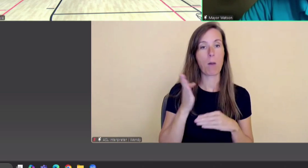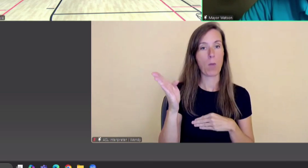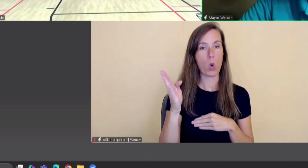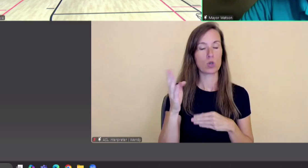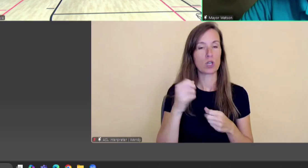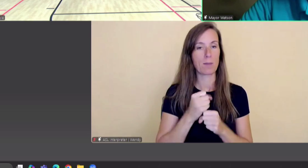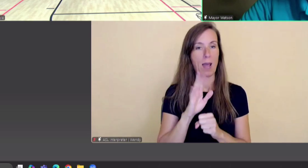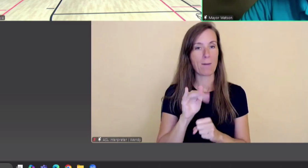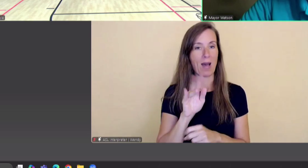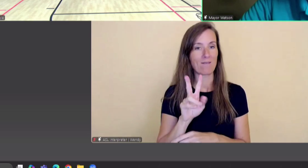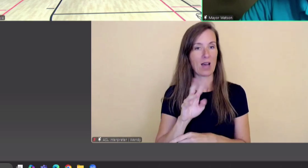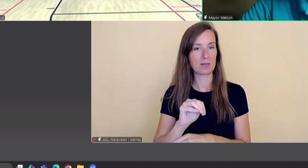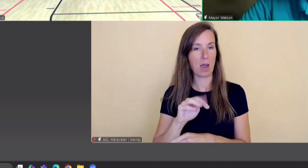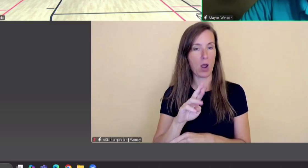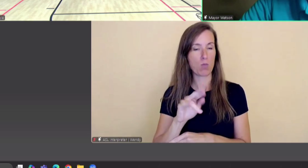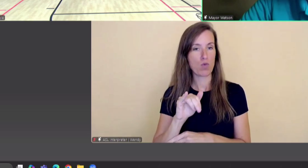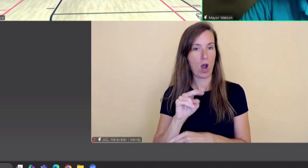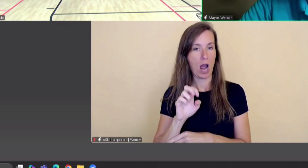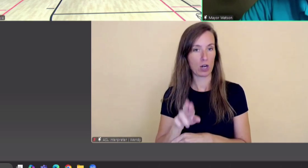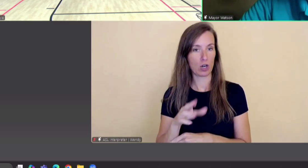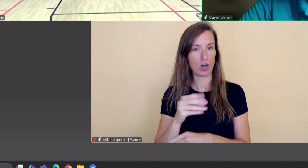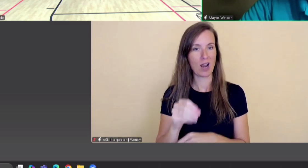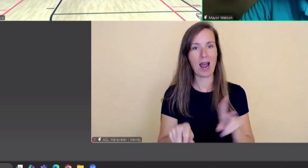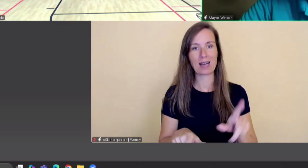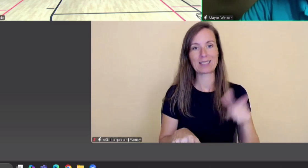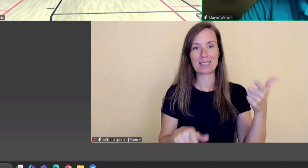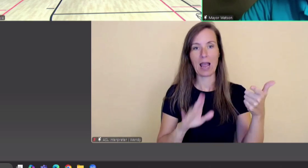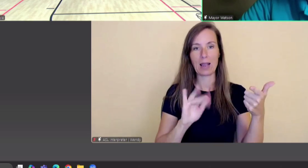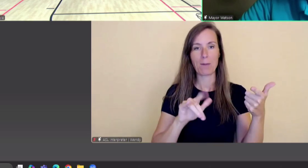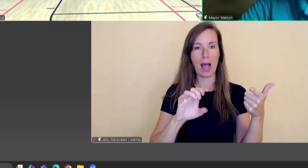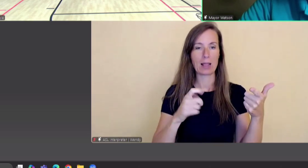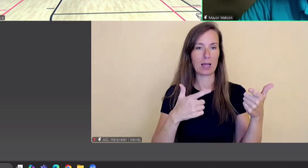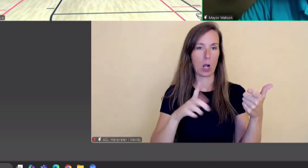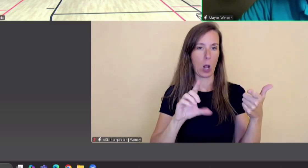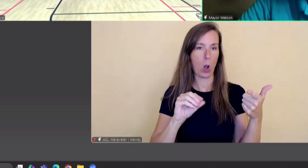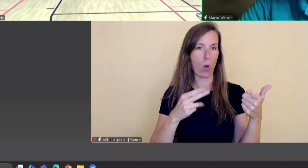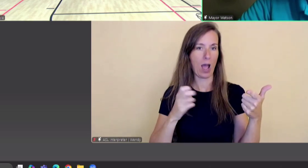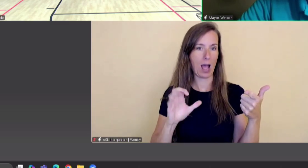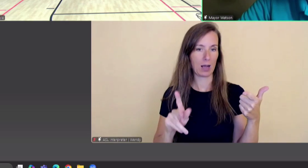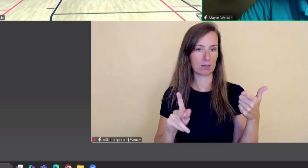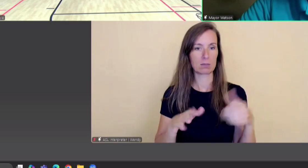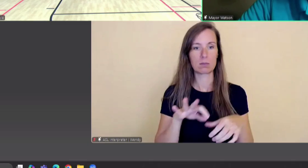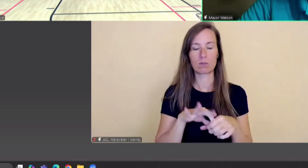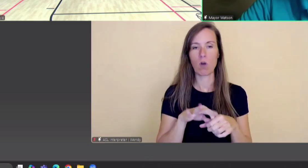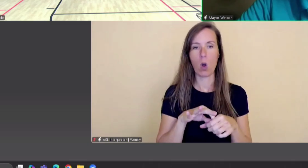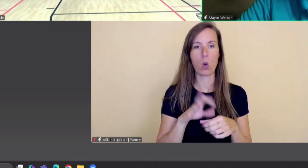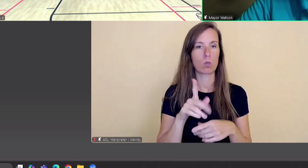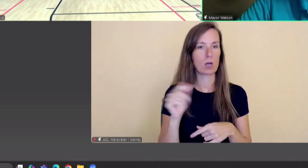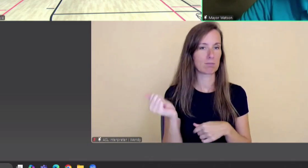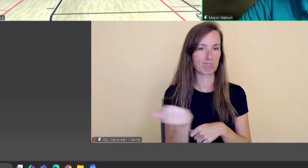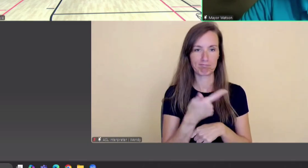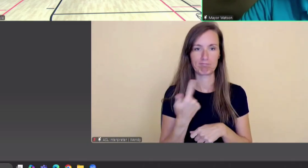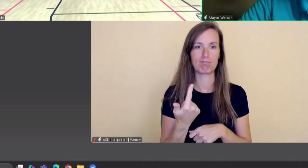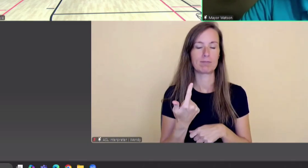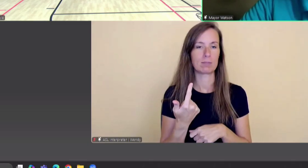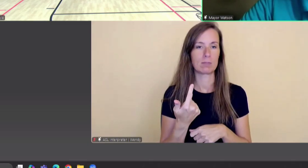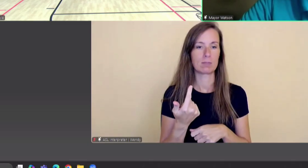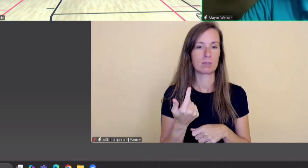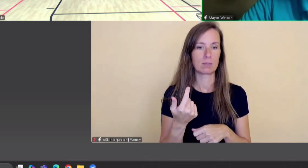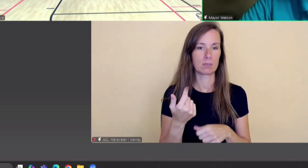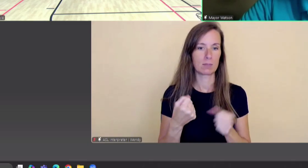Briner and seconded by Councilmember LeGloahec. The vote was unanimous to hold a closed session.